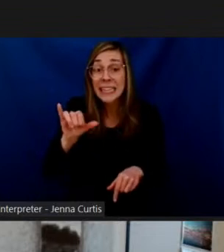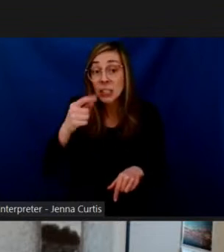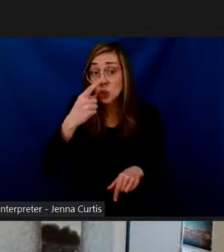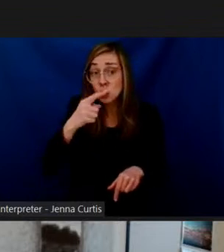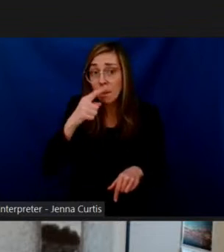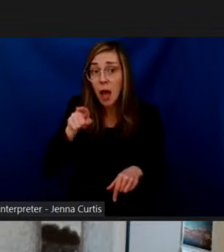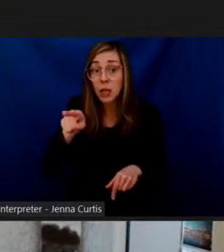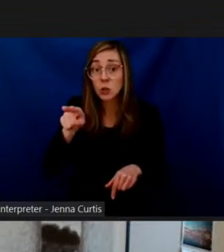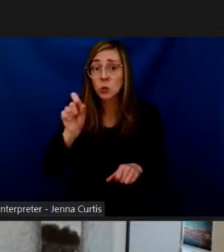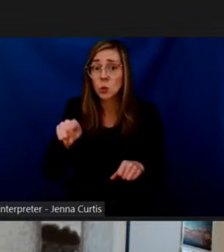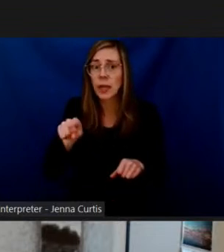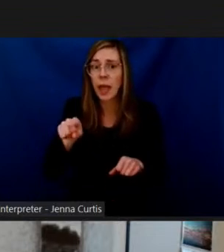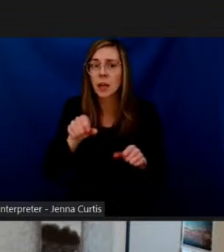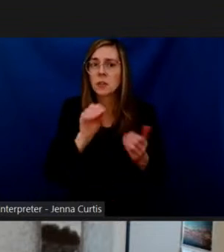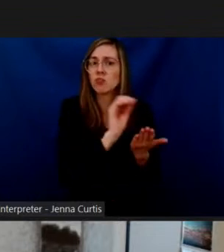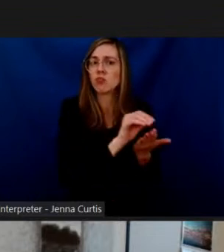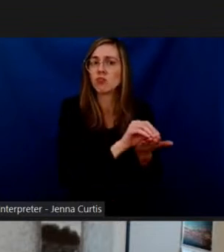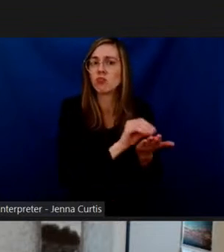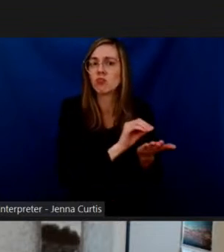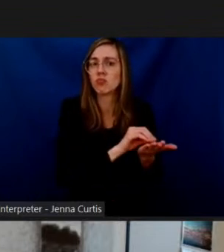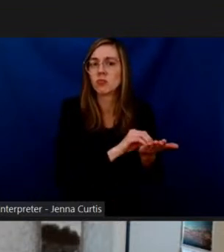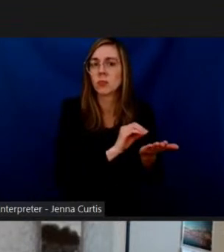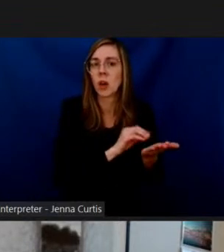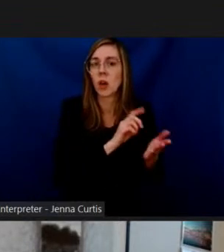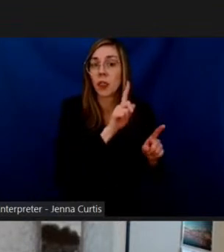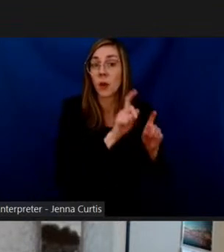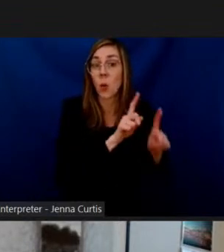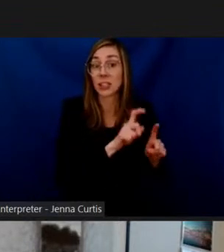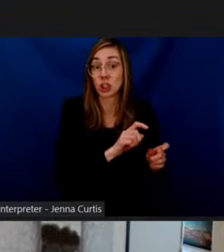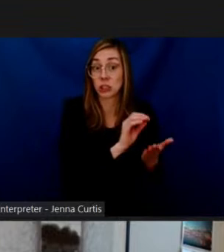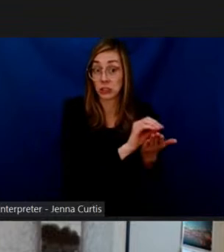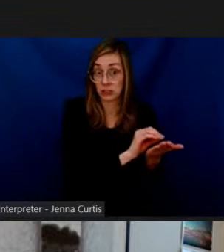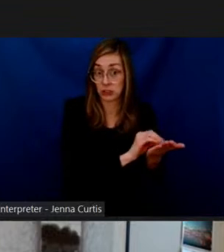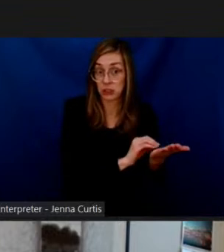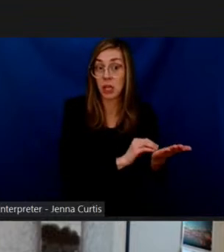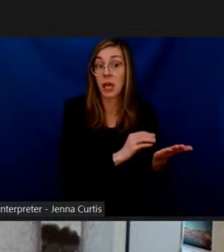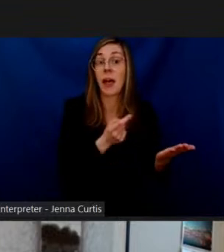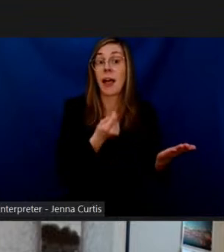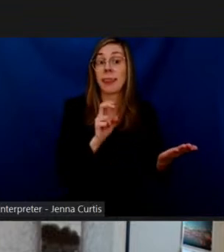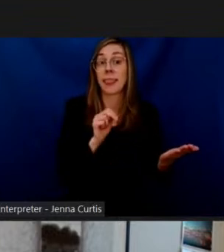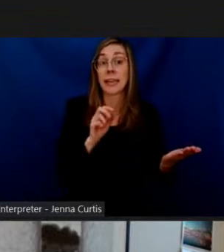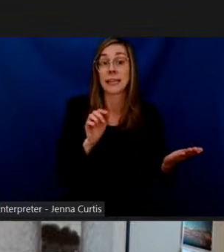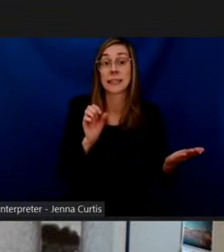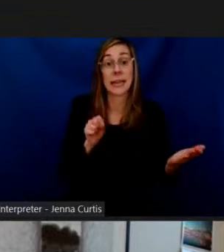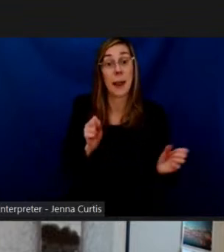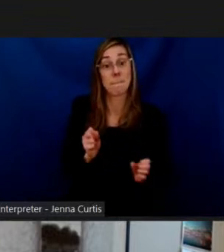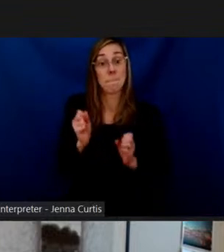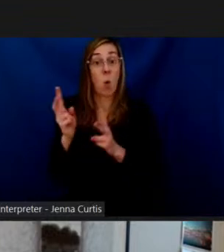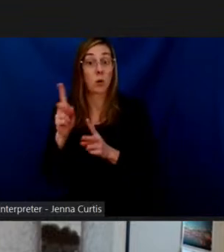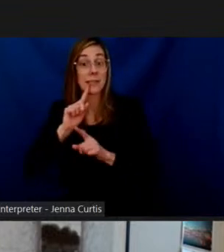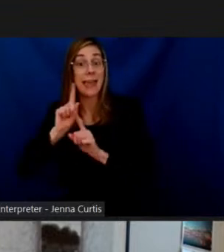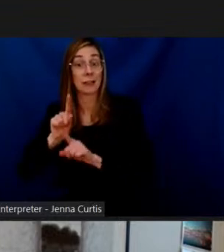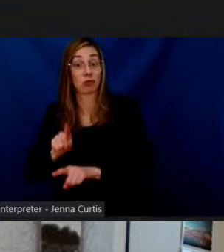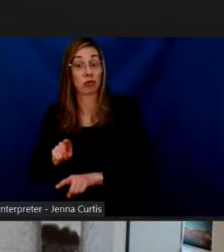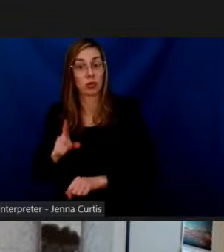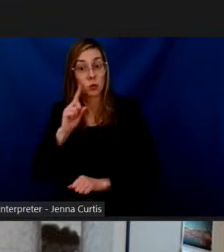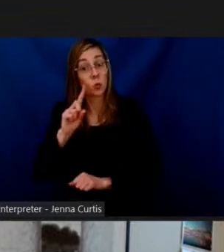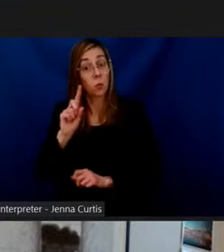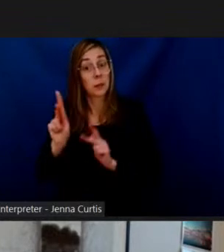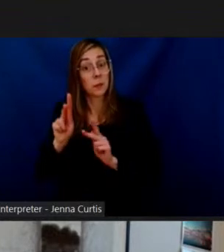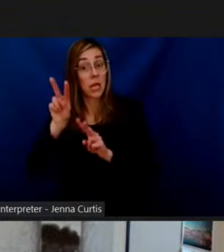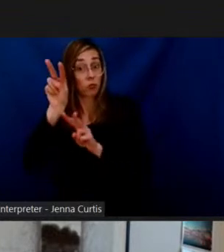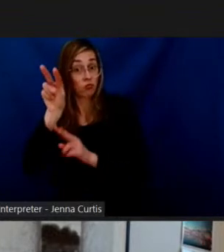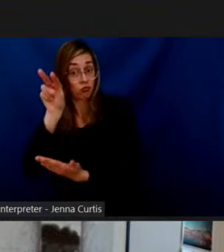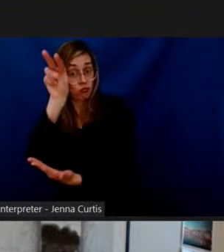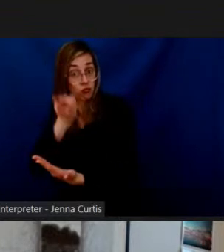can capture these questions and answer them in writing and post the answers somewhere so people can access them? Is